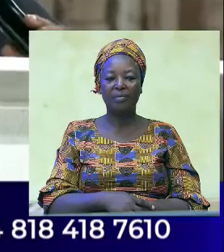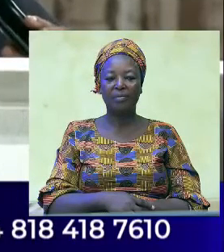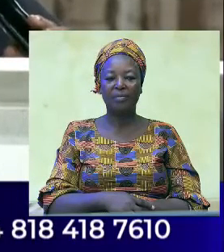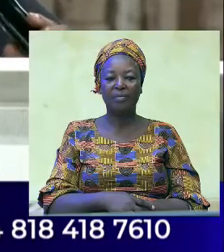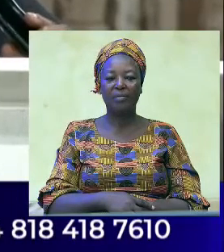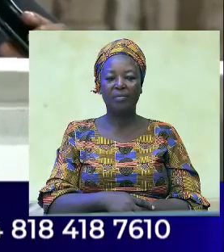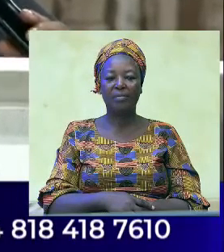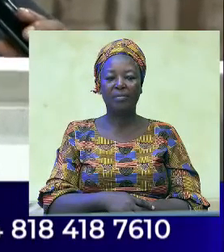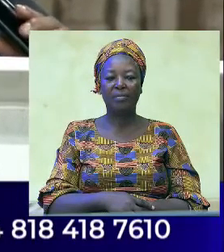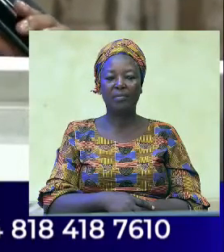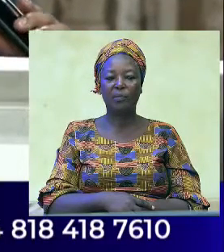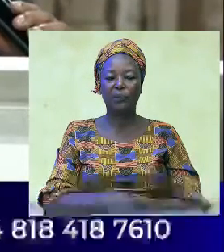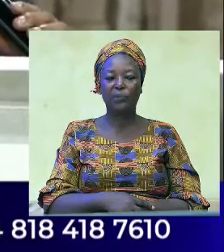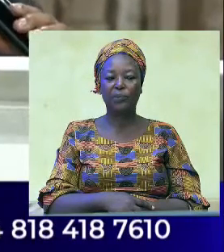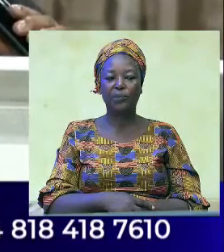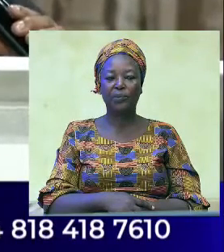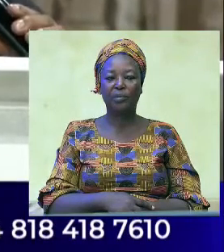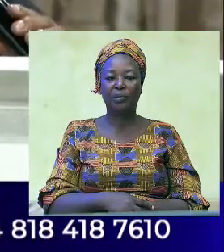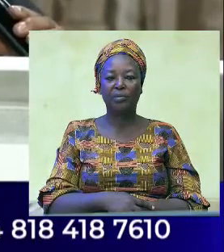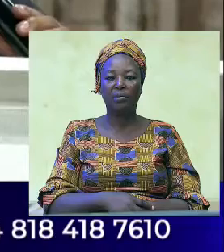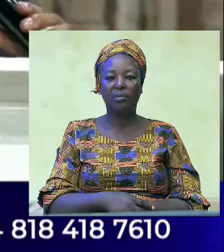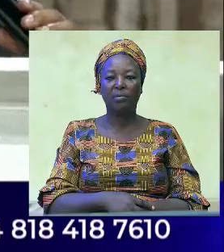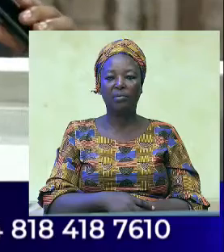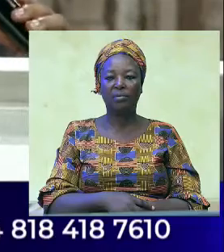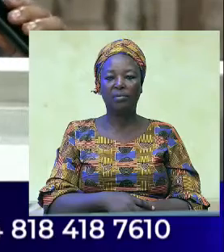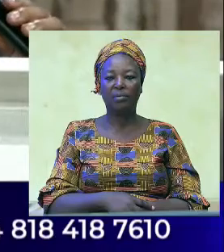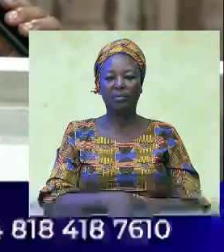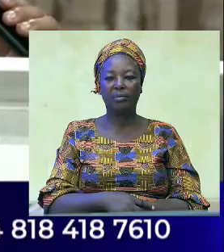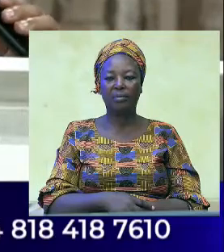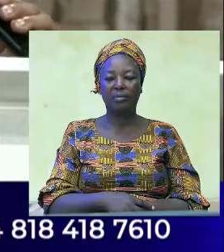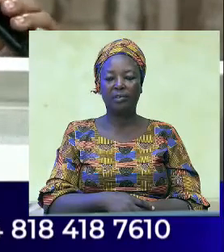Keep checking up as testimony is going on.